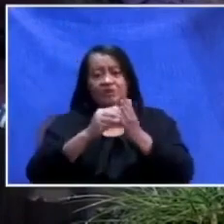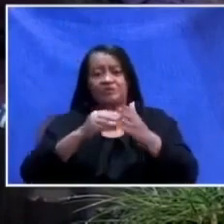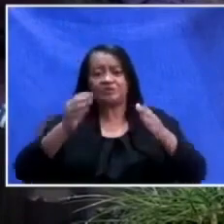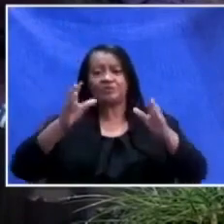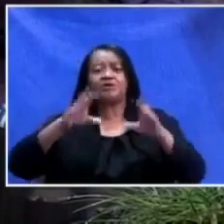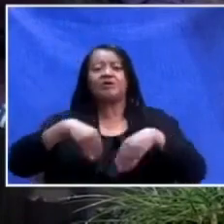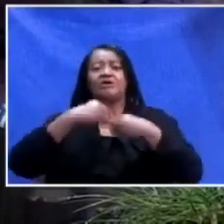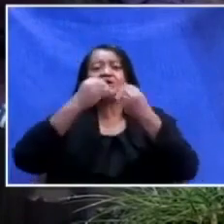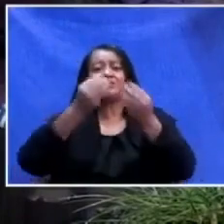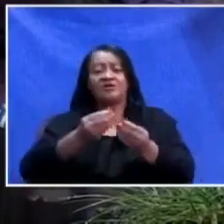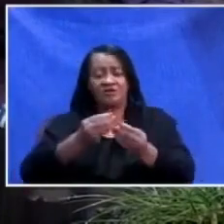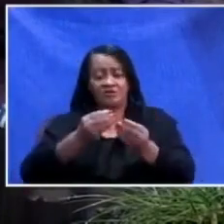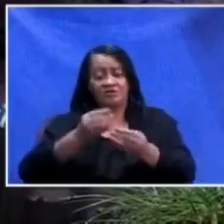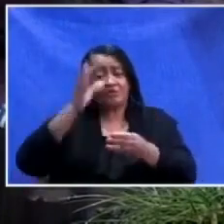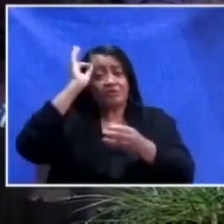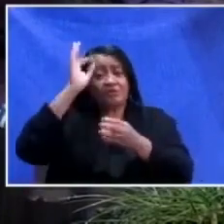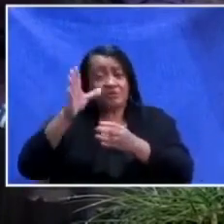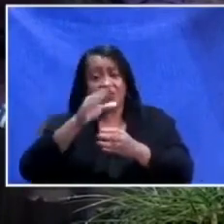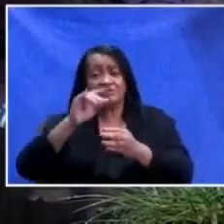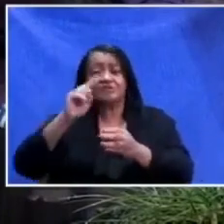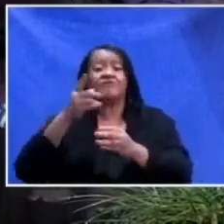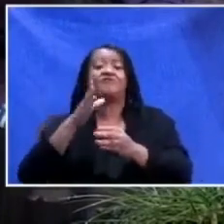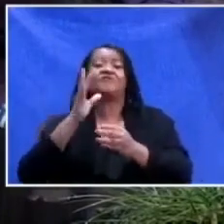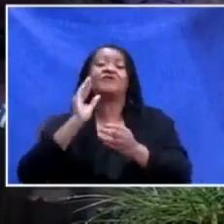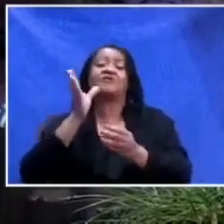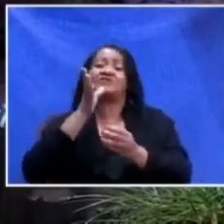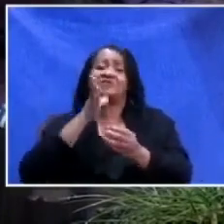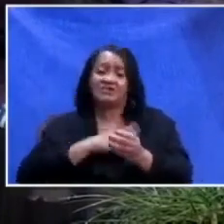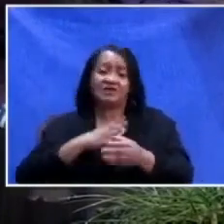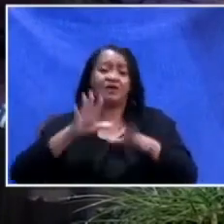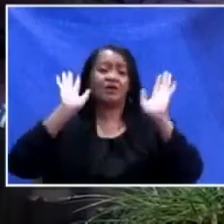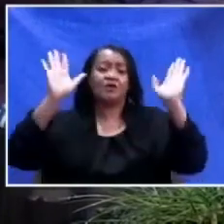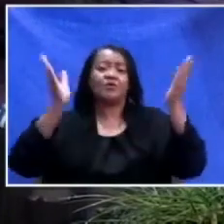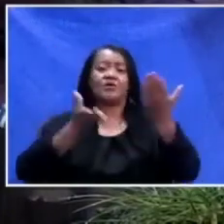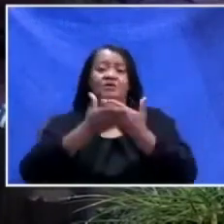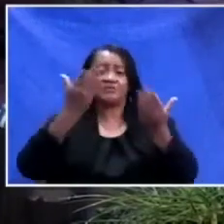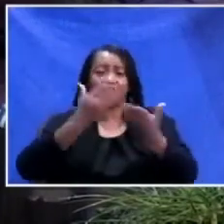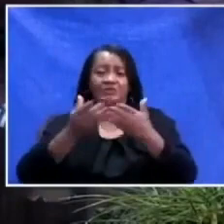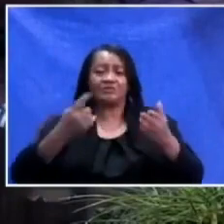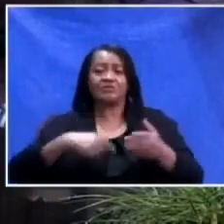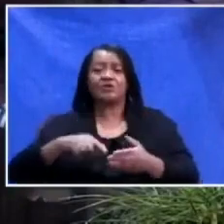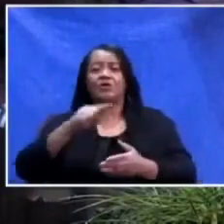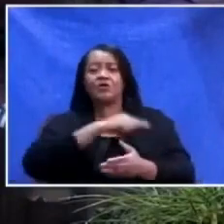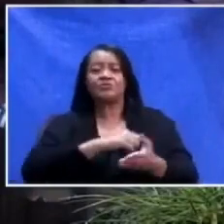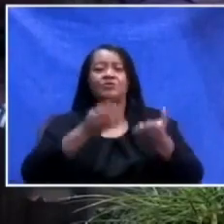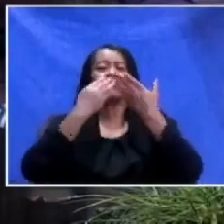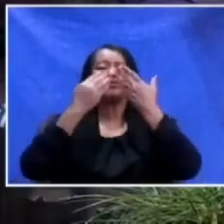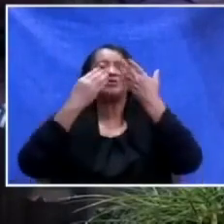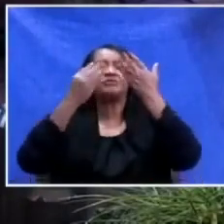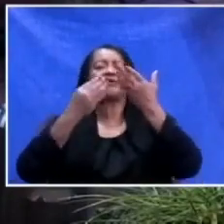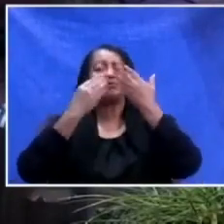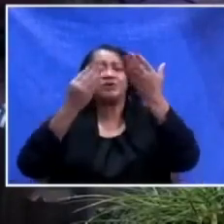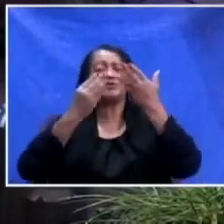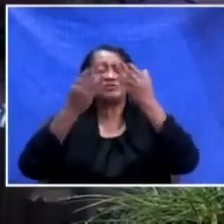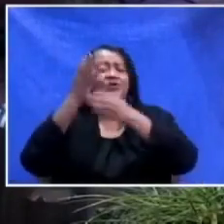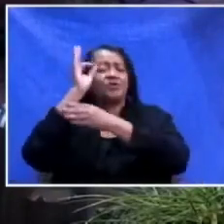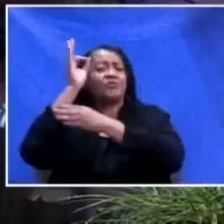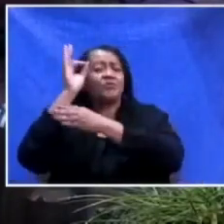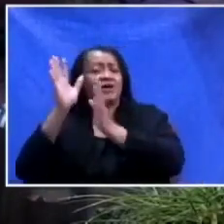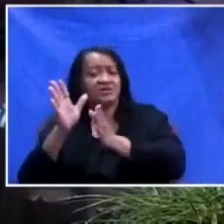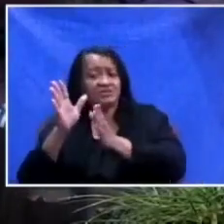give our pastor and first lady hand of applause. God bless you tonight. So I have to say thank you, Pastor, also. Thank you so